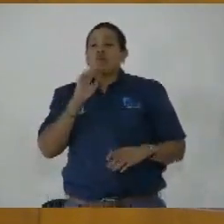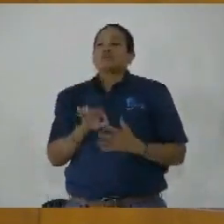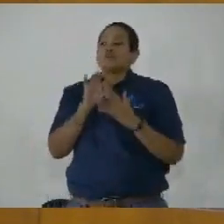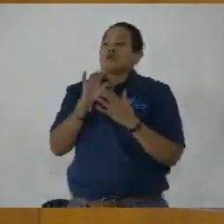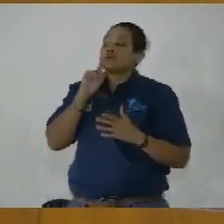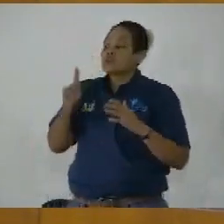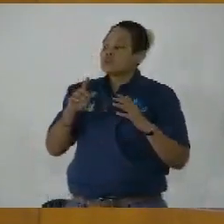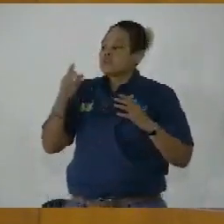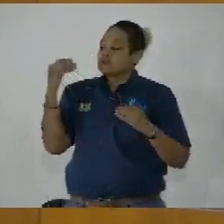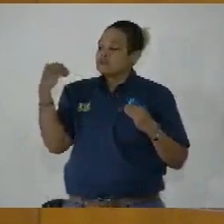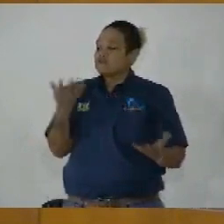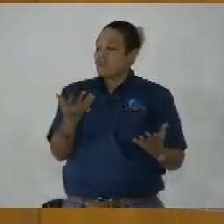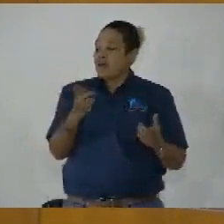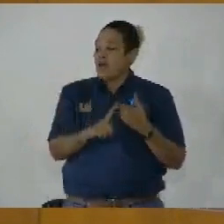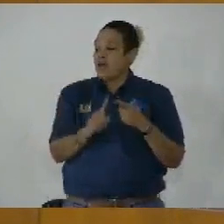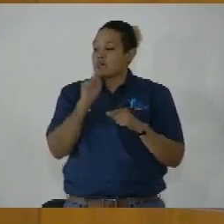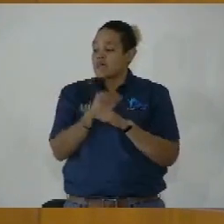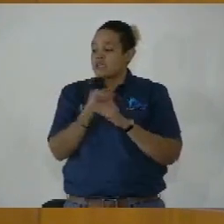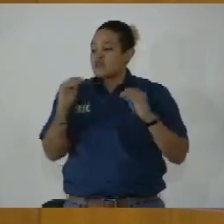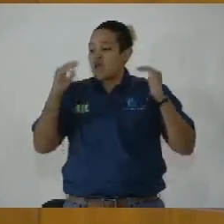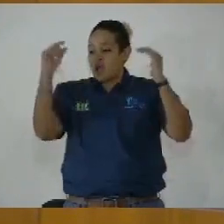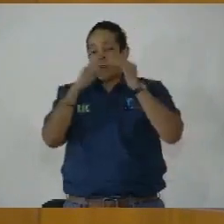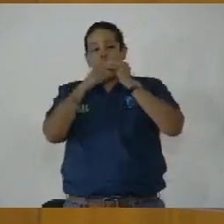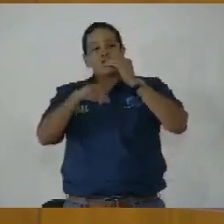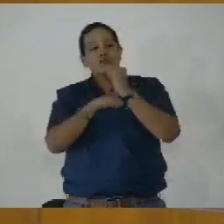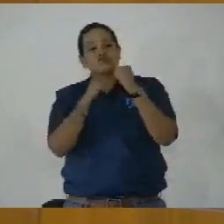bridge supplier ensuring high-quality structures.